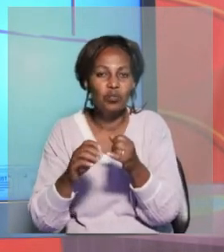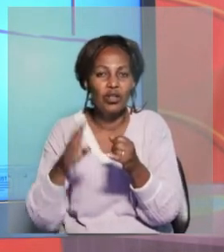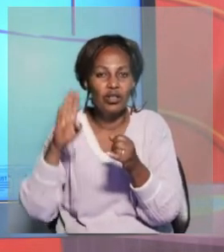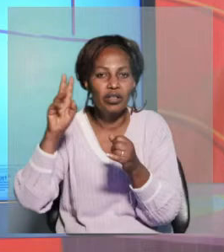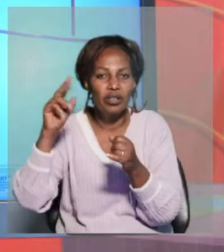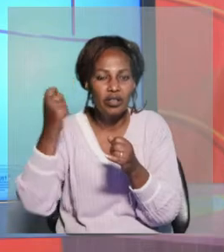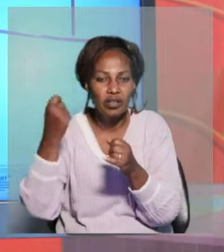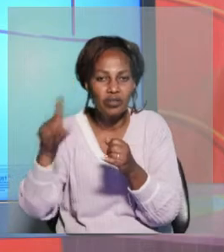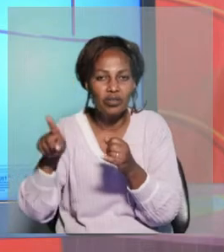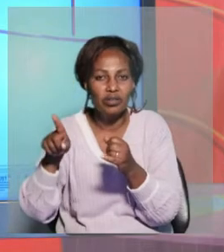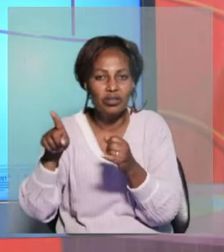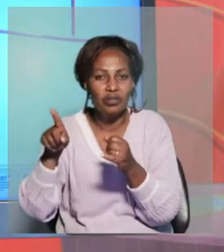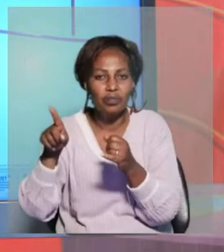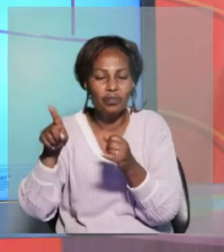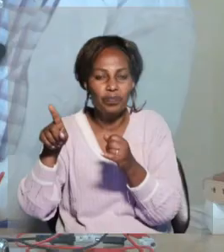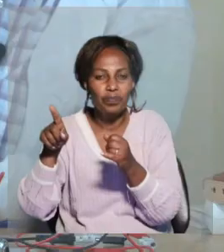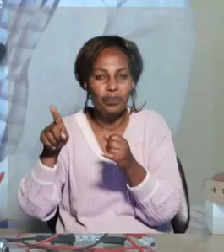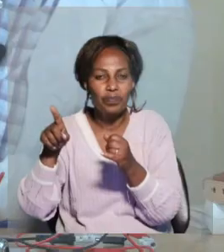11.